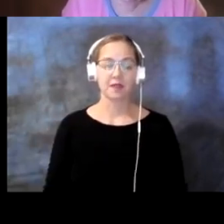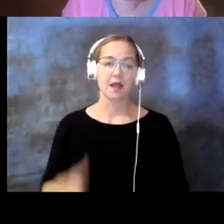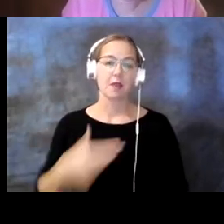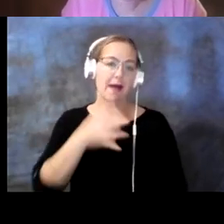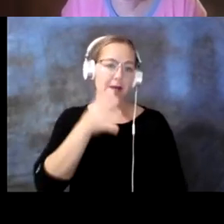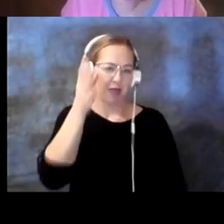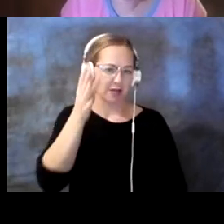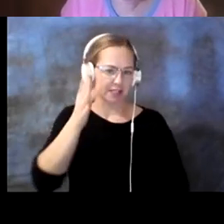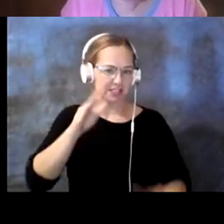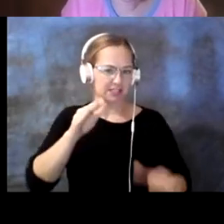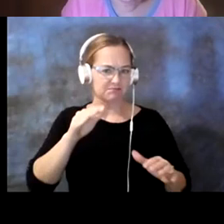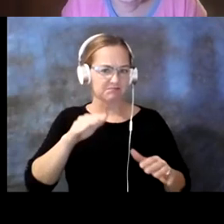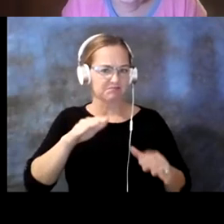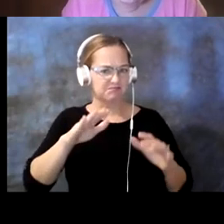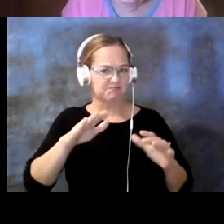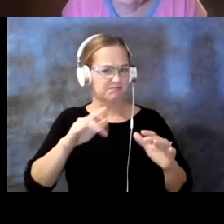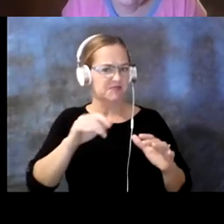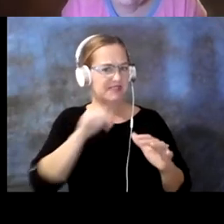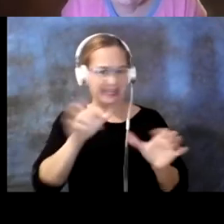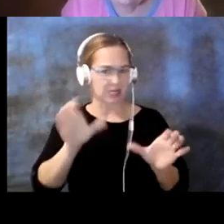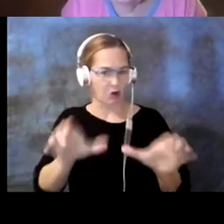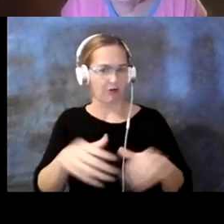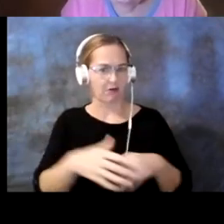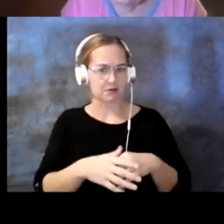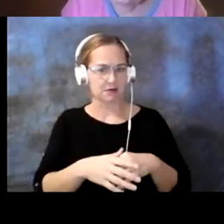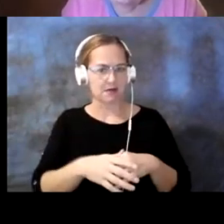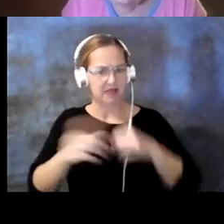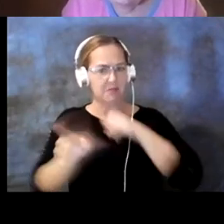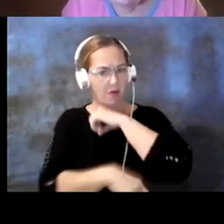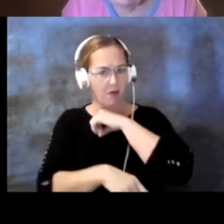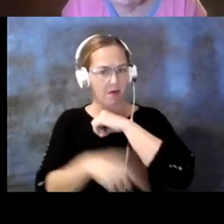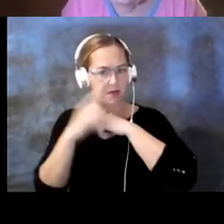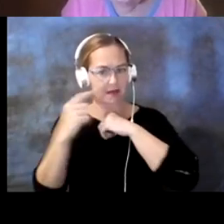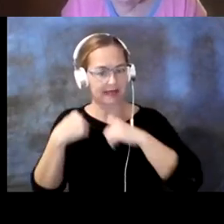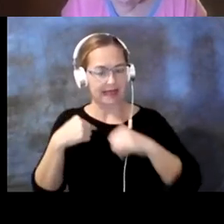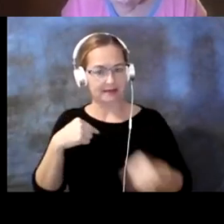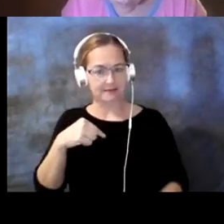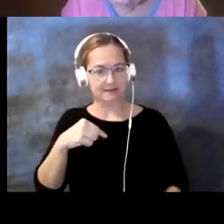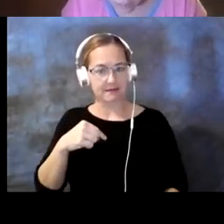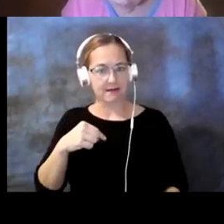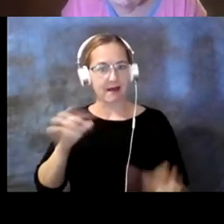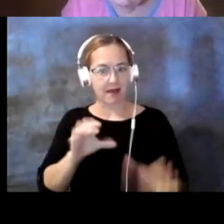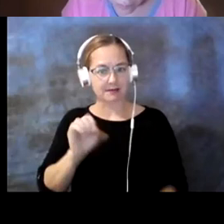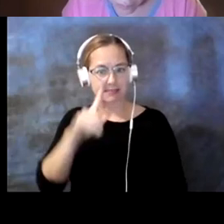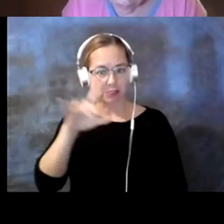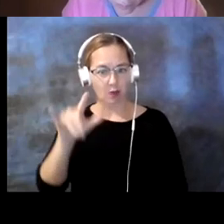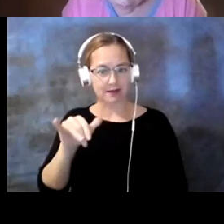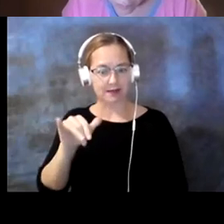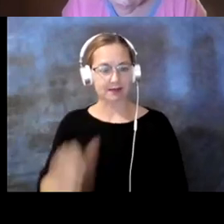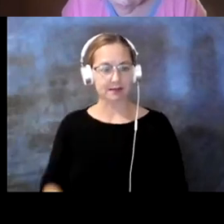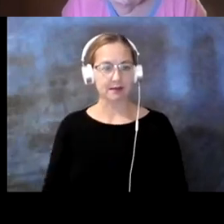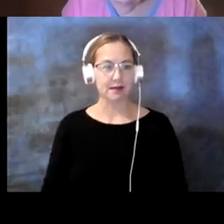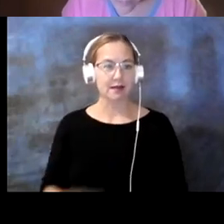and punished me for it, for my sexuality. And I honestly can't